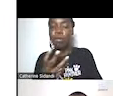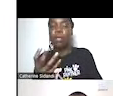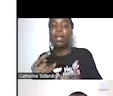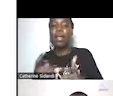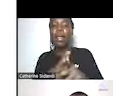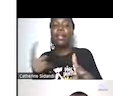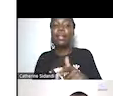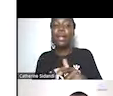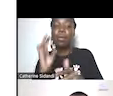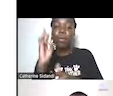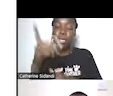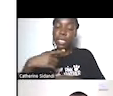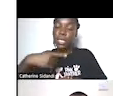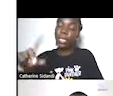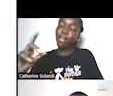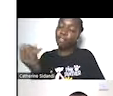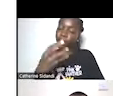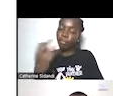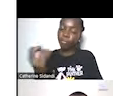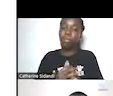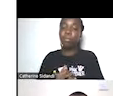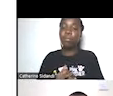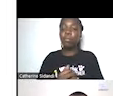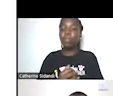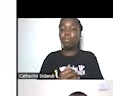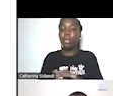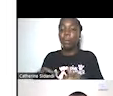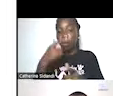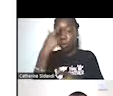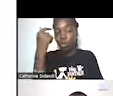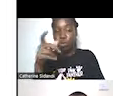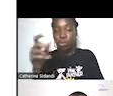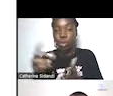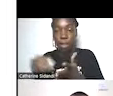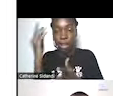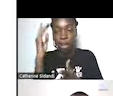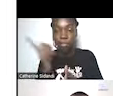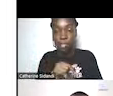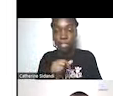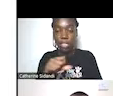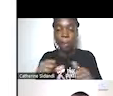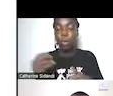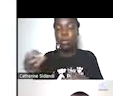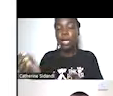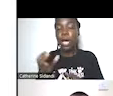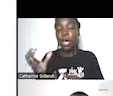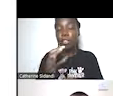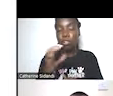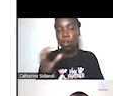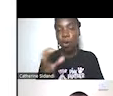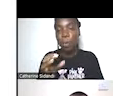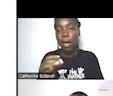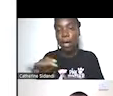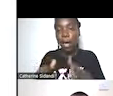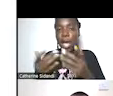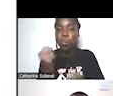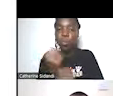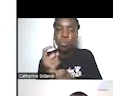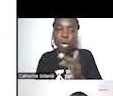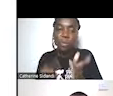itself. You say that because now you've learned your customers, how they operate, then what you do is that you set up